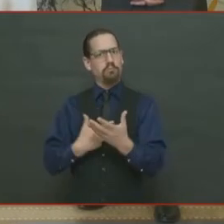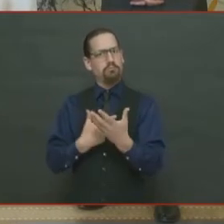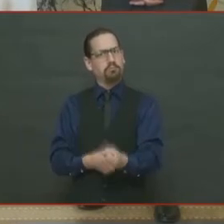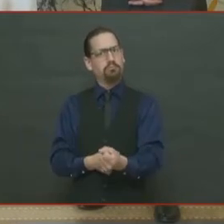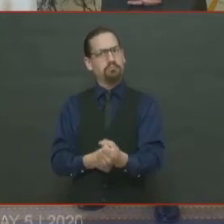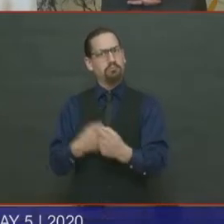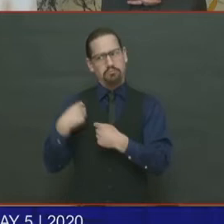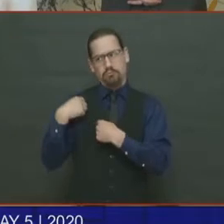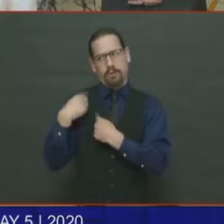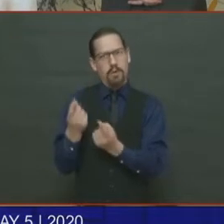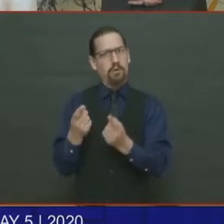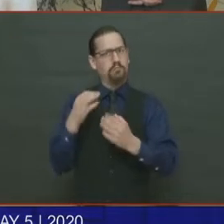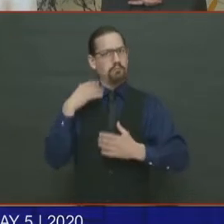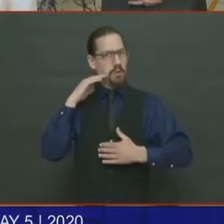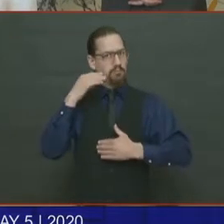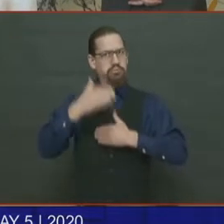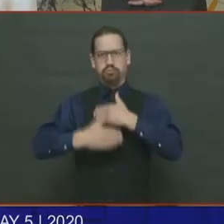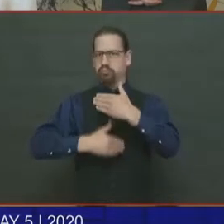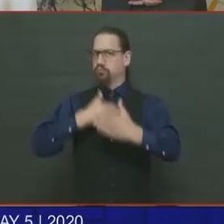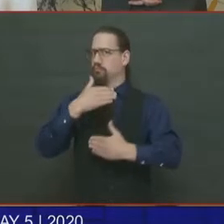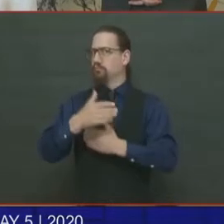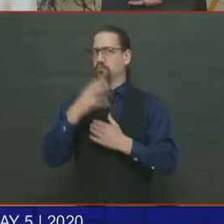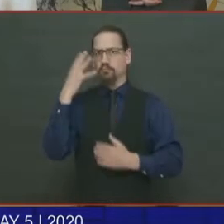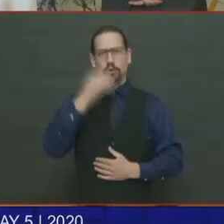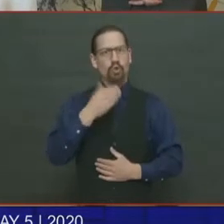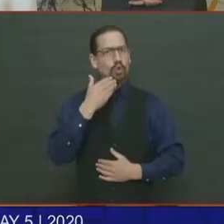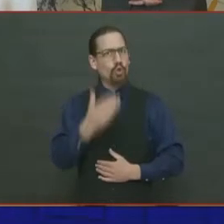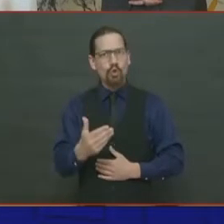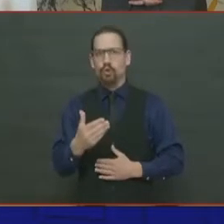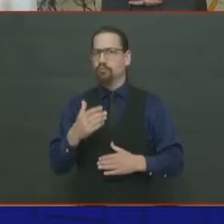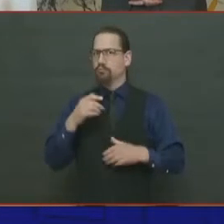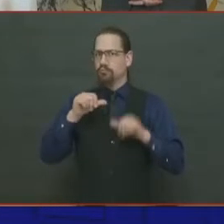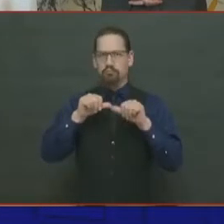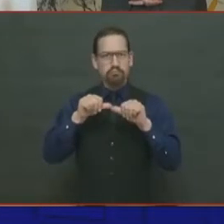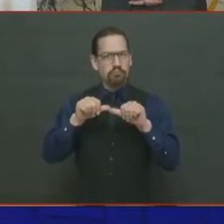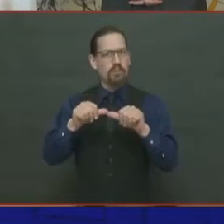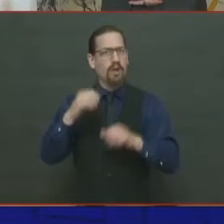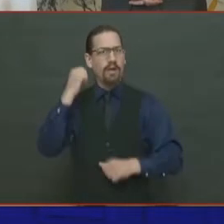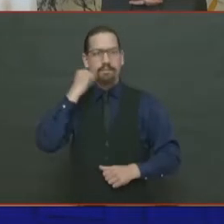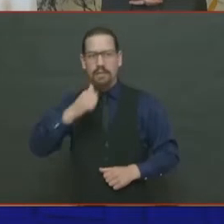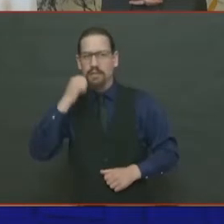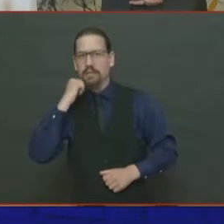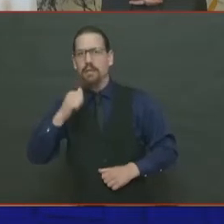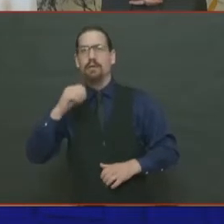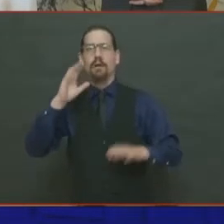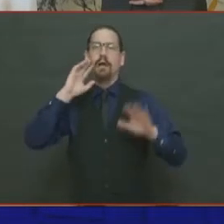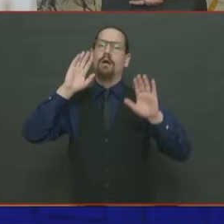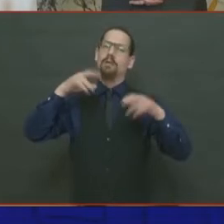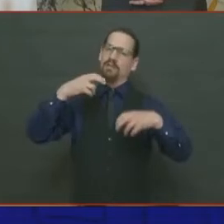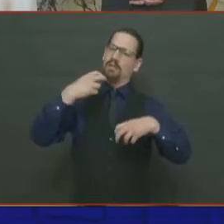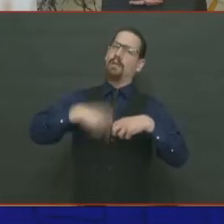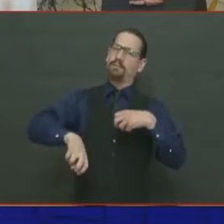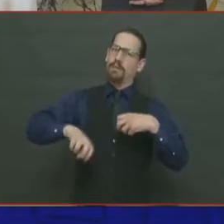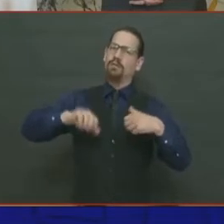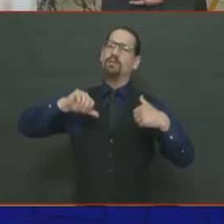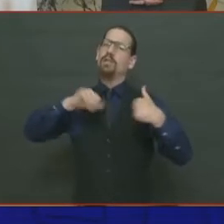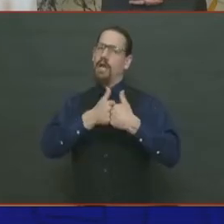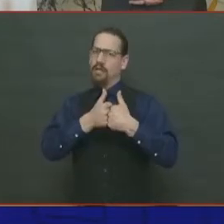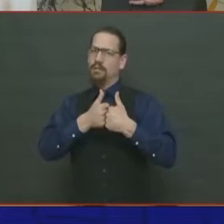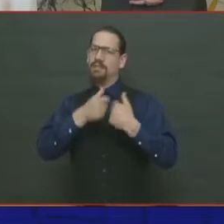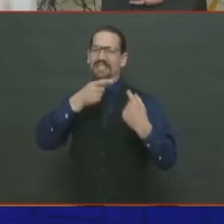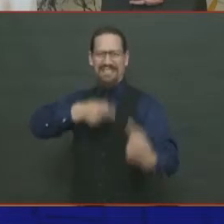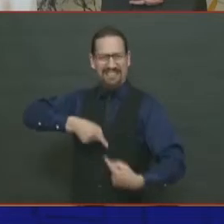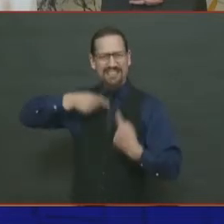now in Rhode Island doing the right thing every day, no matter how difficult it is, and as a result, we're doing much better than a lot